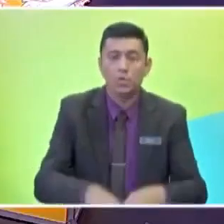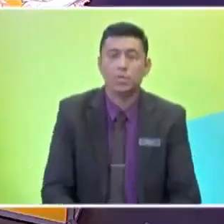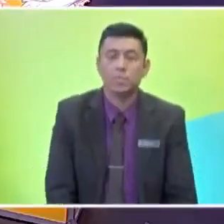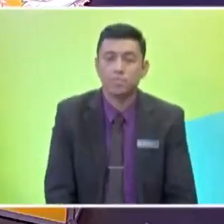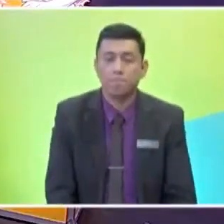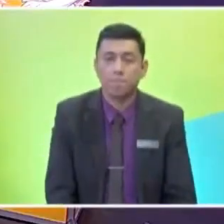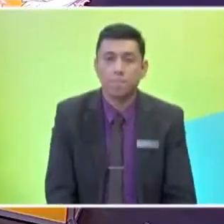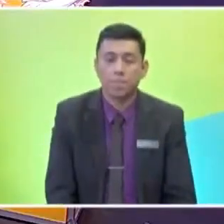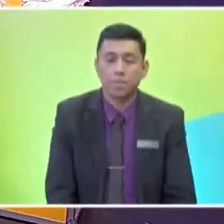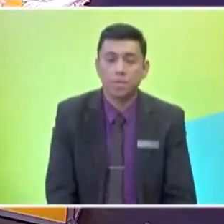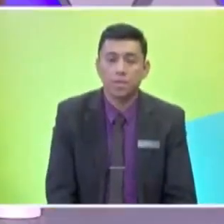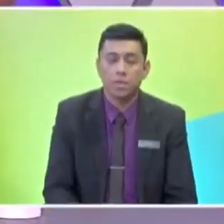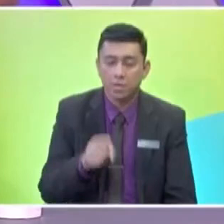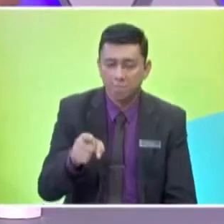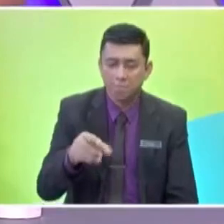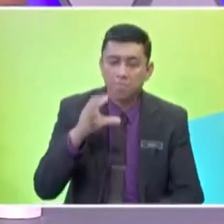Okay,